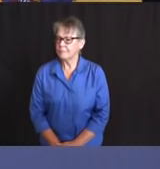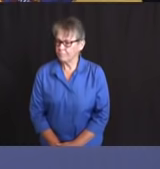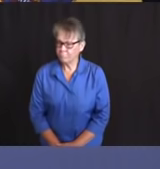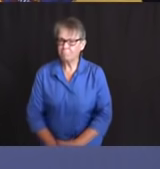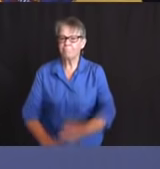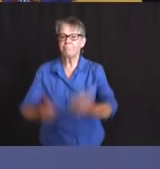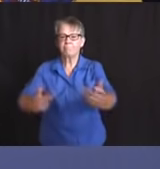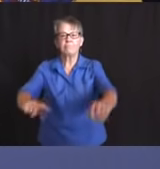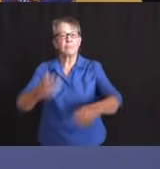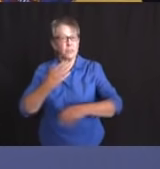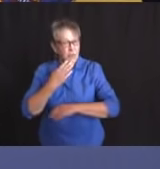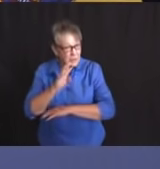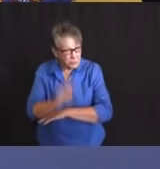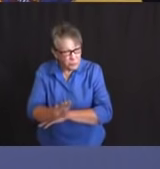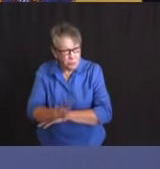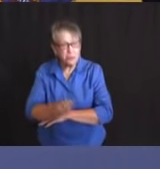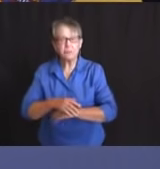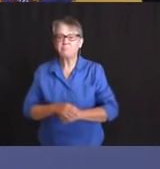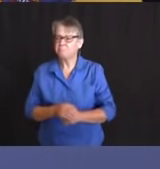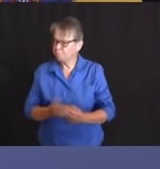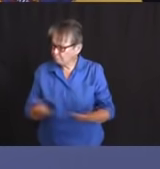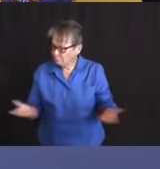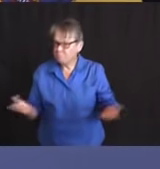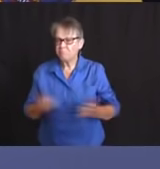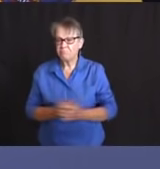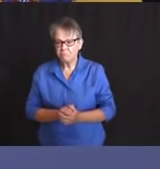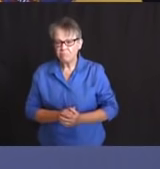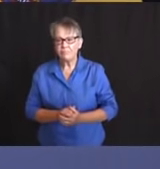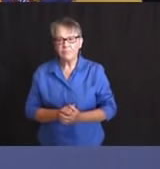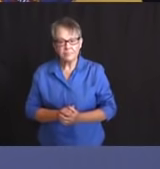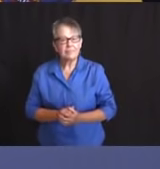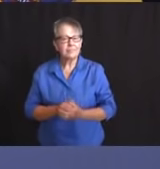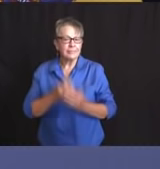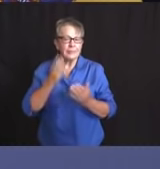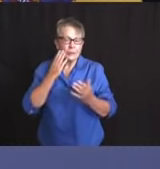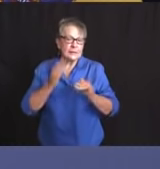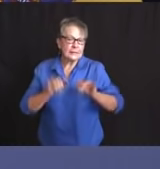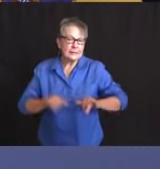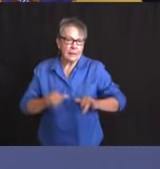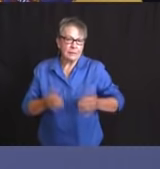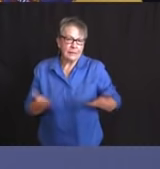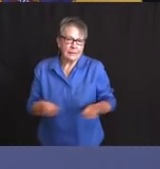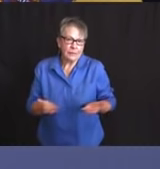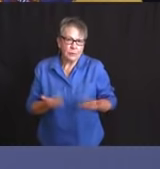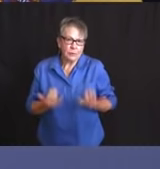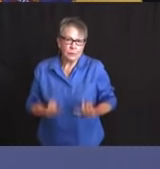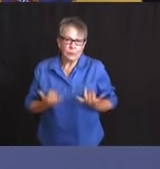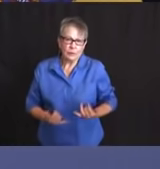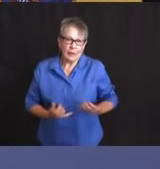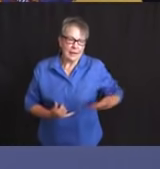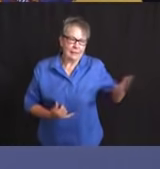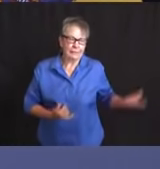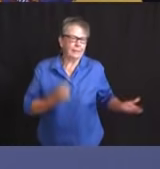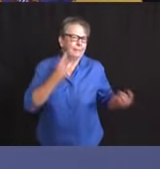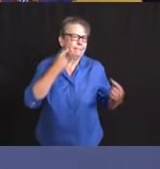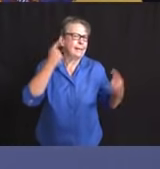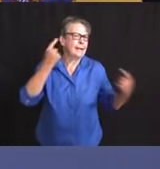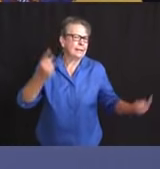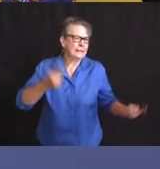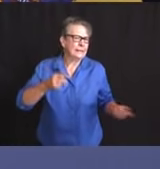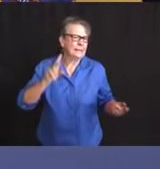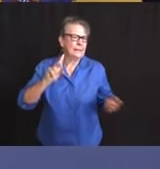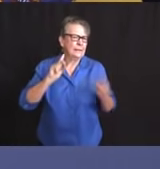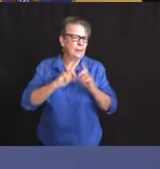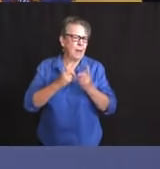Good afternoon, everyone. As always, I'm joined by the woman to my right who needs no introduction, the Commissioner of the Department of Health, Judy